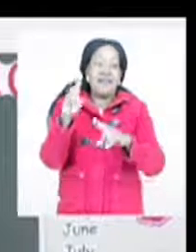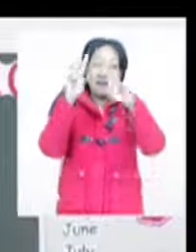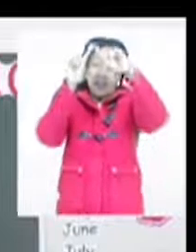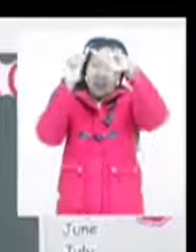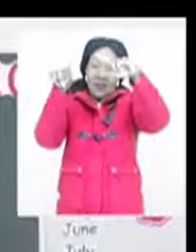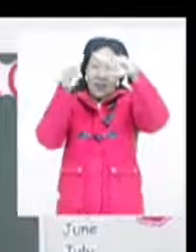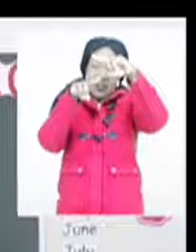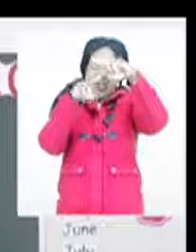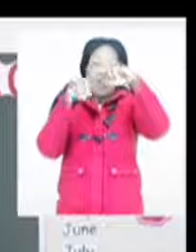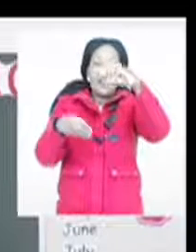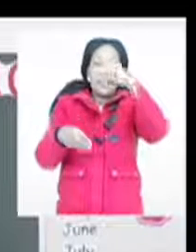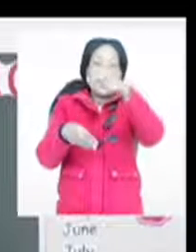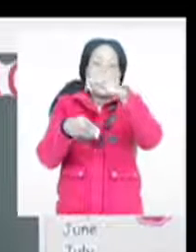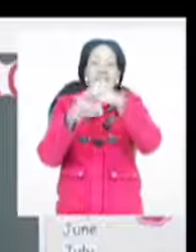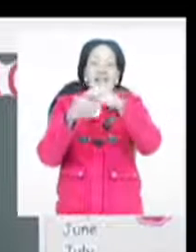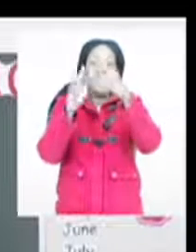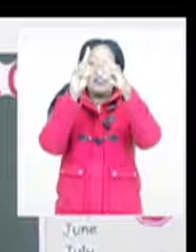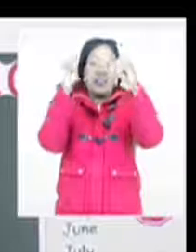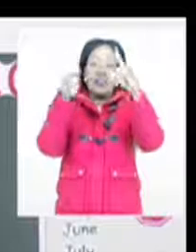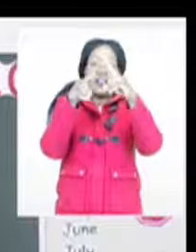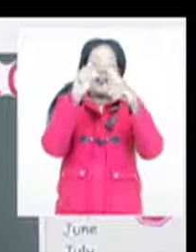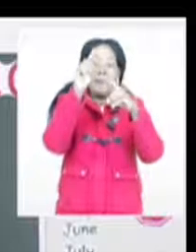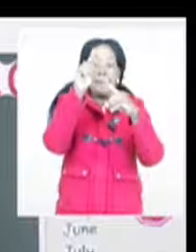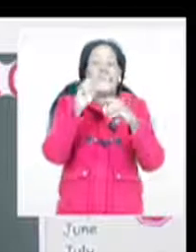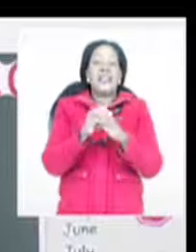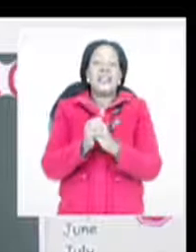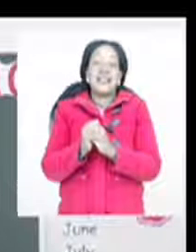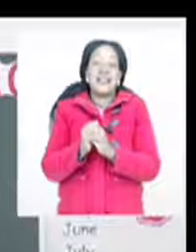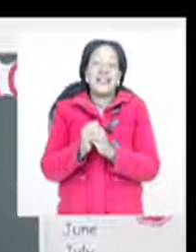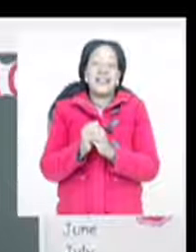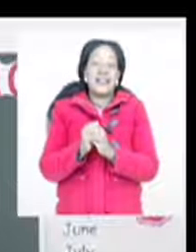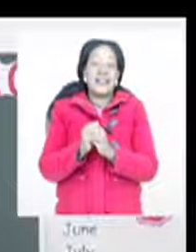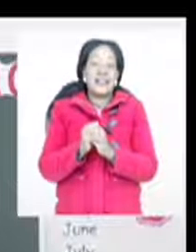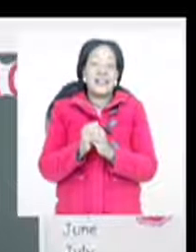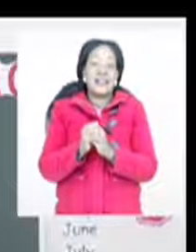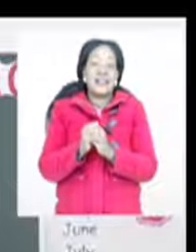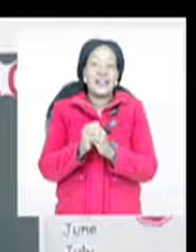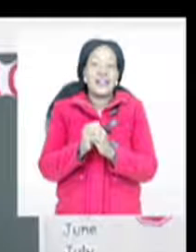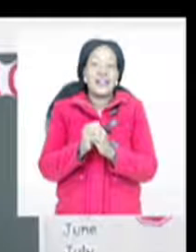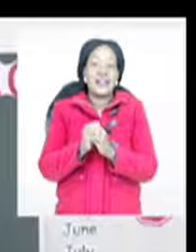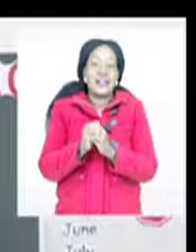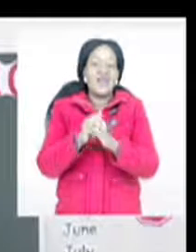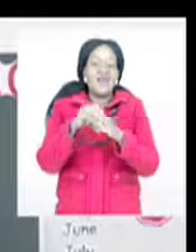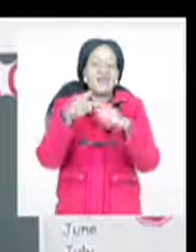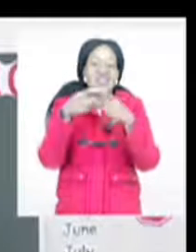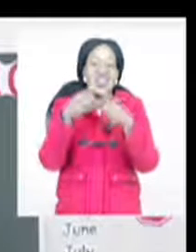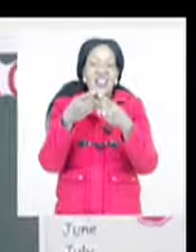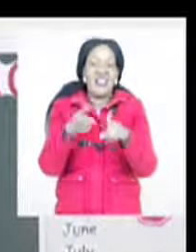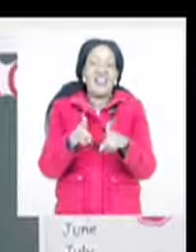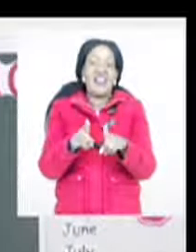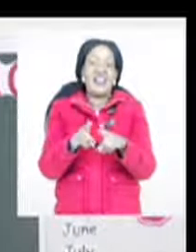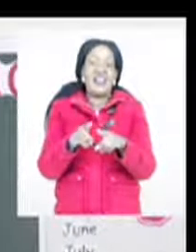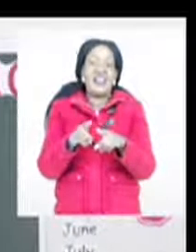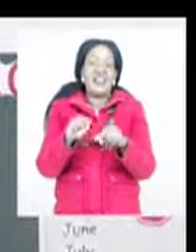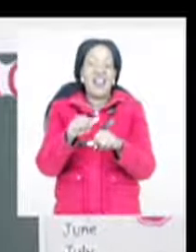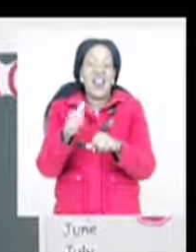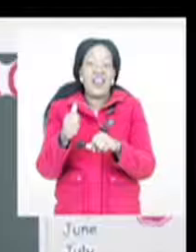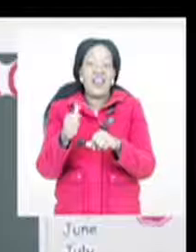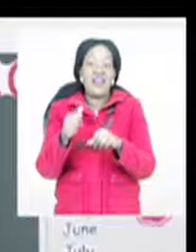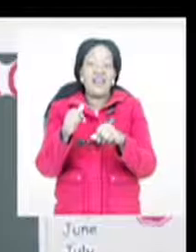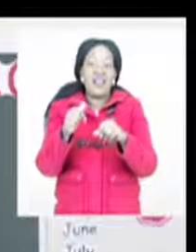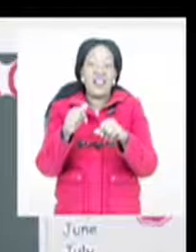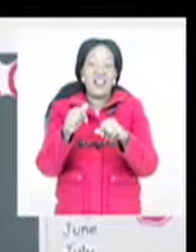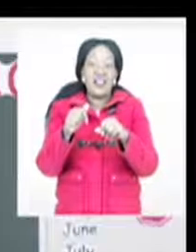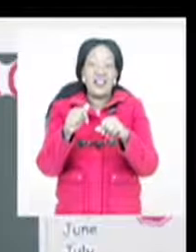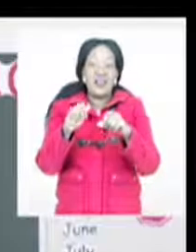then you fill in the number on your page. Now, I would like to explore another shape on there. It's not a very